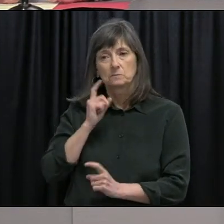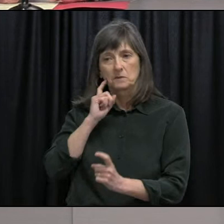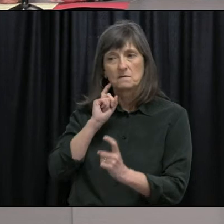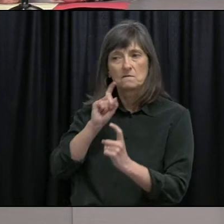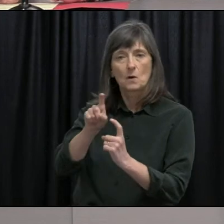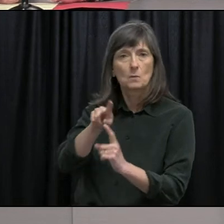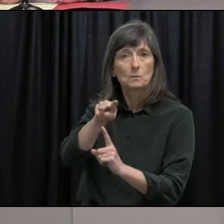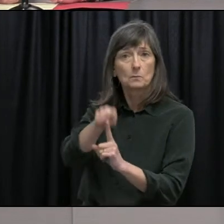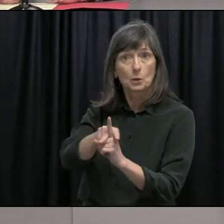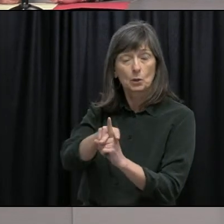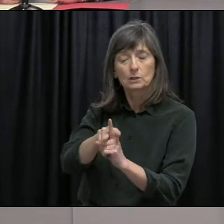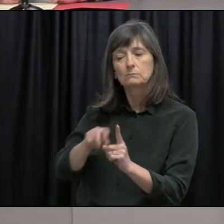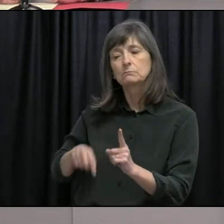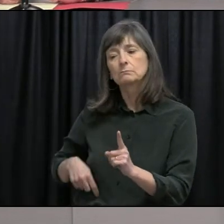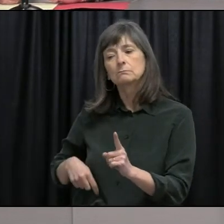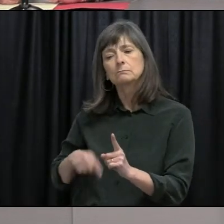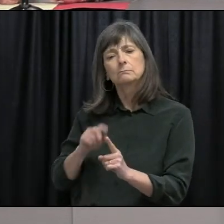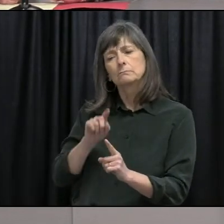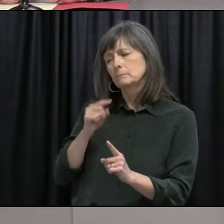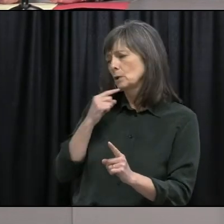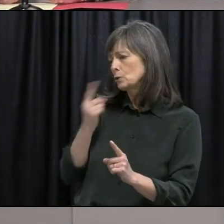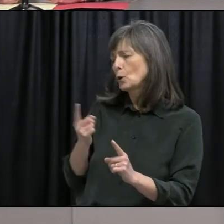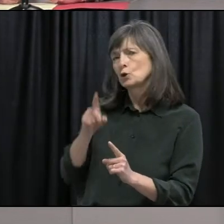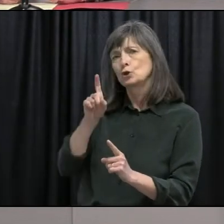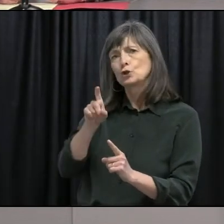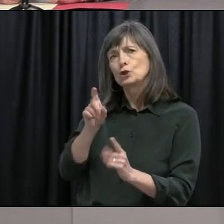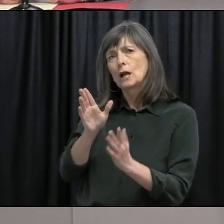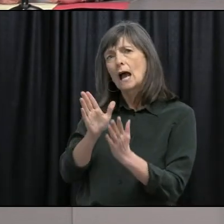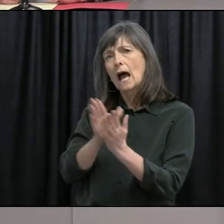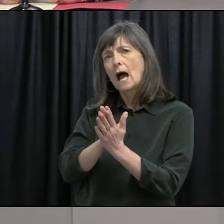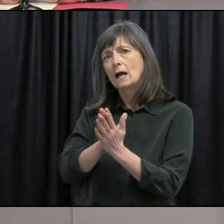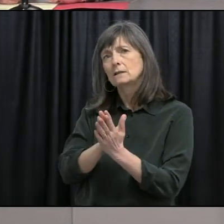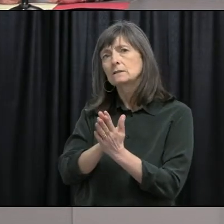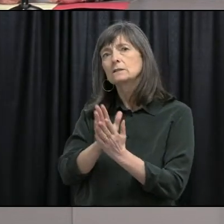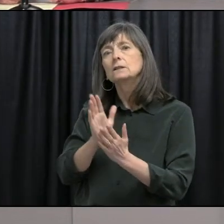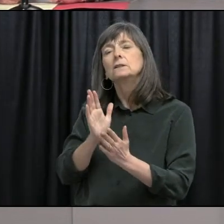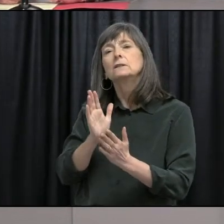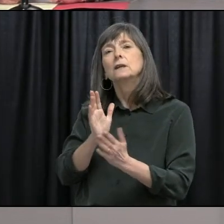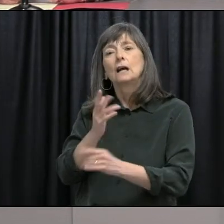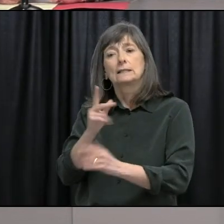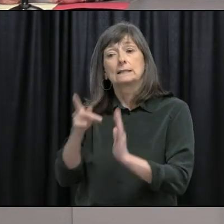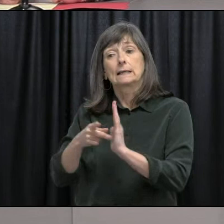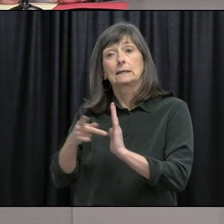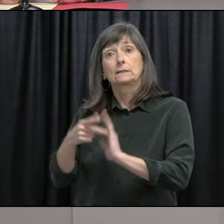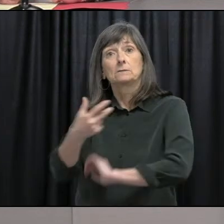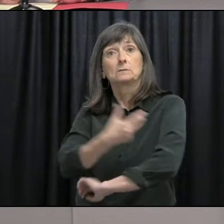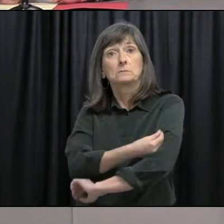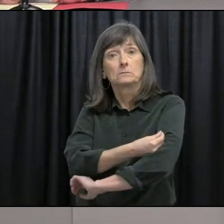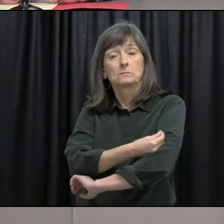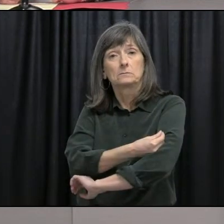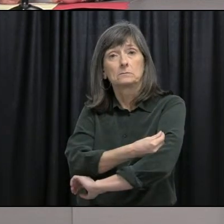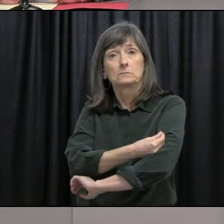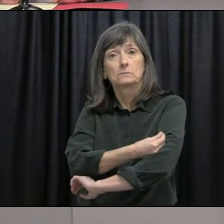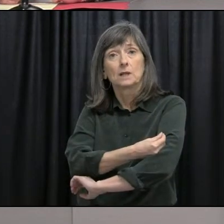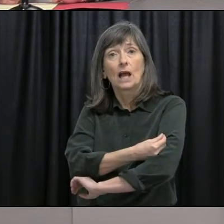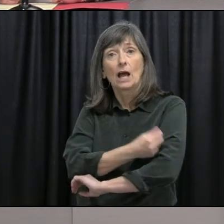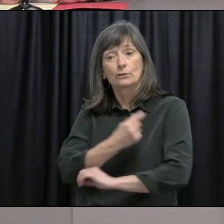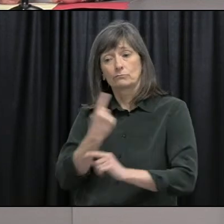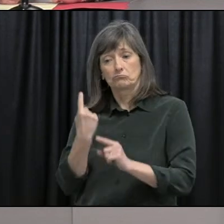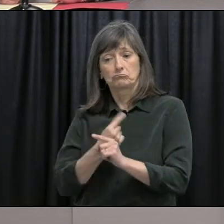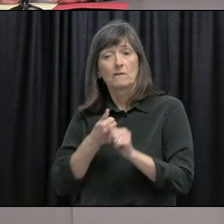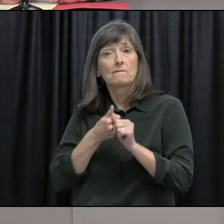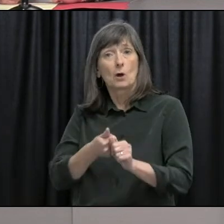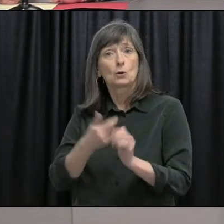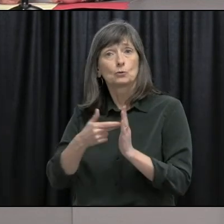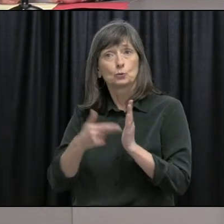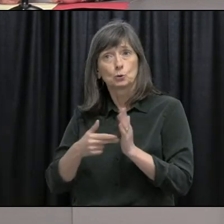and request that they get their second shot at the prescribed time. Eastern Health being notified of this as well, apparently.